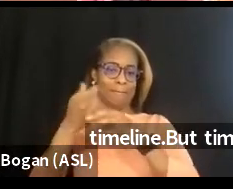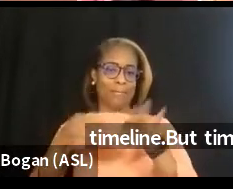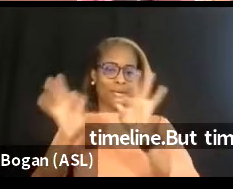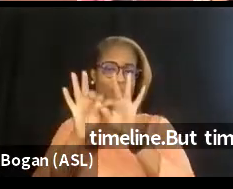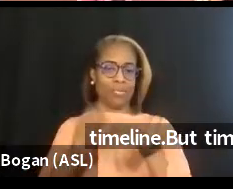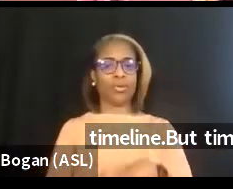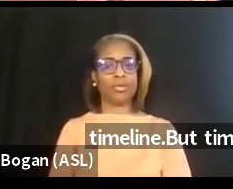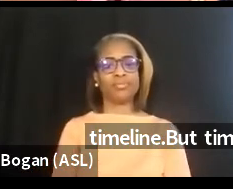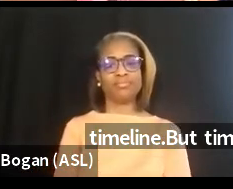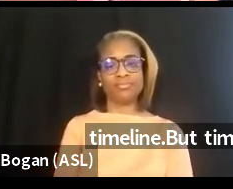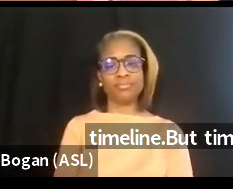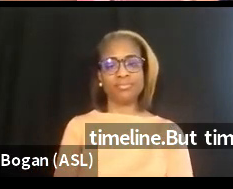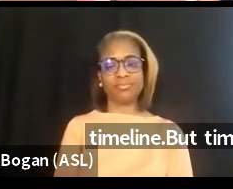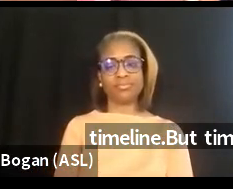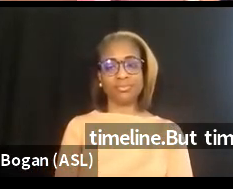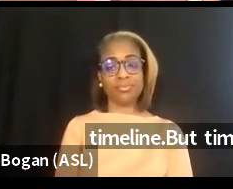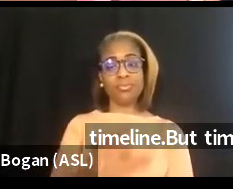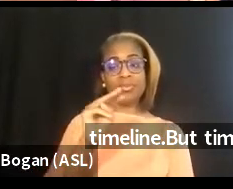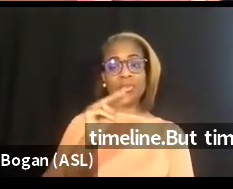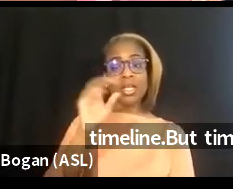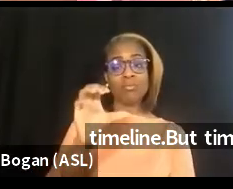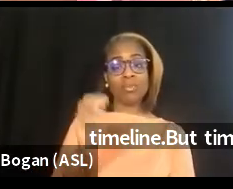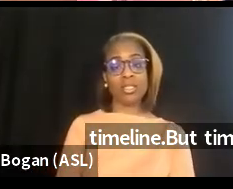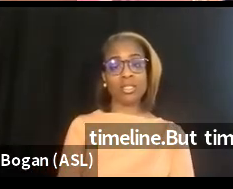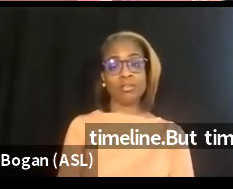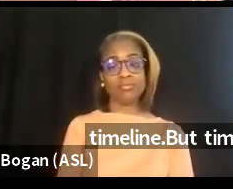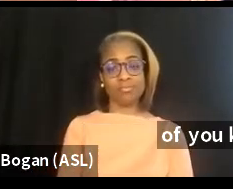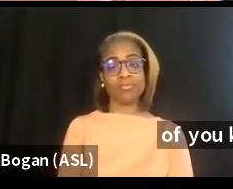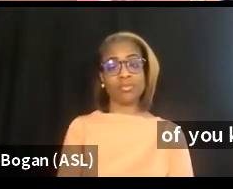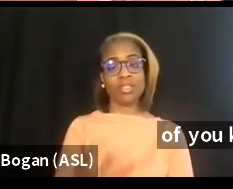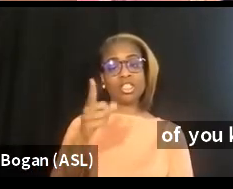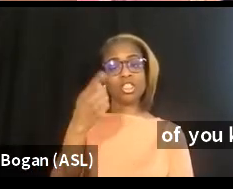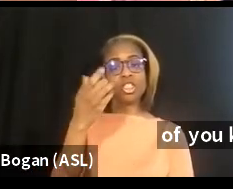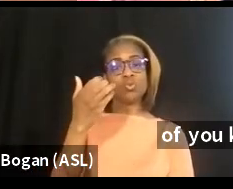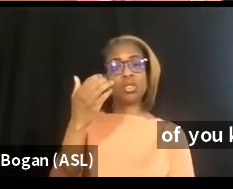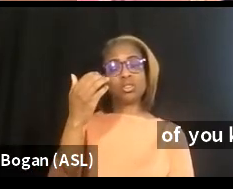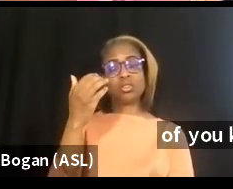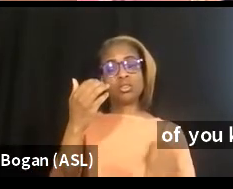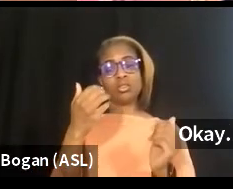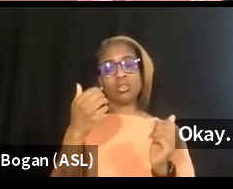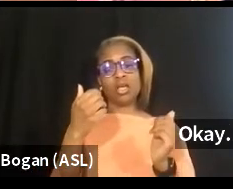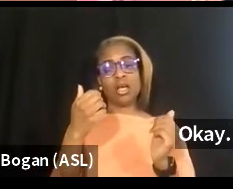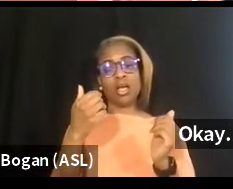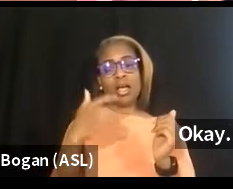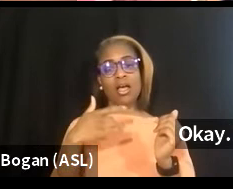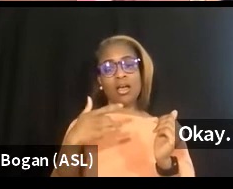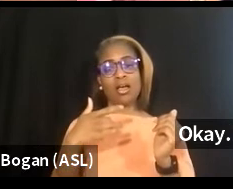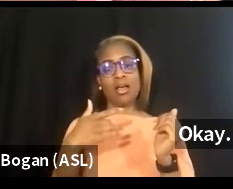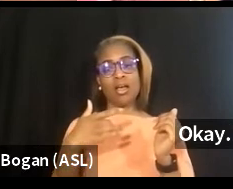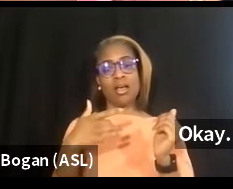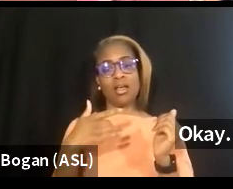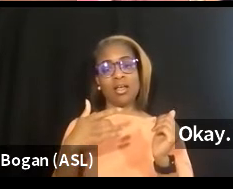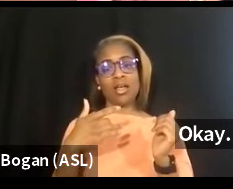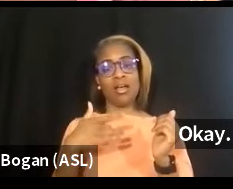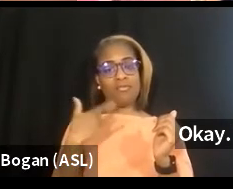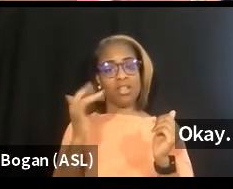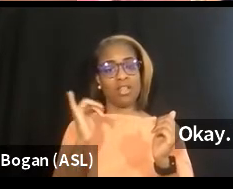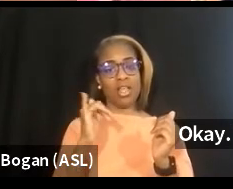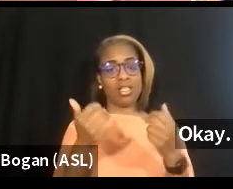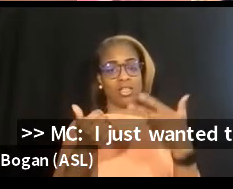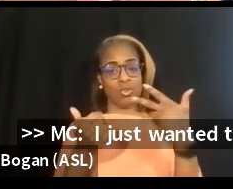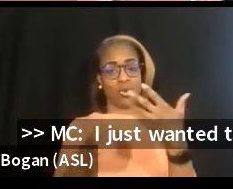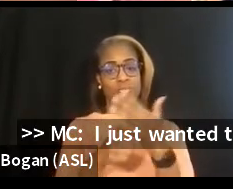Okay. MC? Yeah, I just wanted to acknowledge, I feel very heard. I feel like the three pages of the